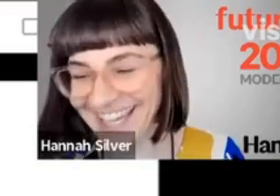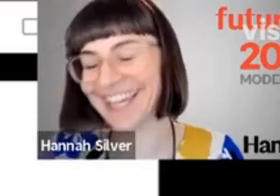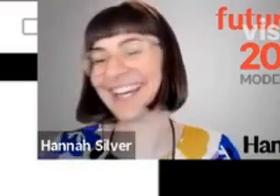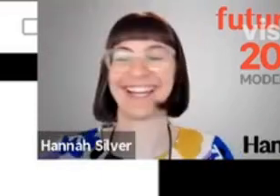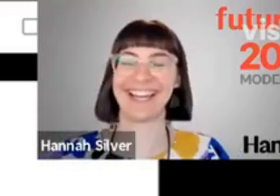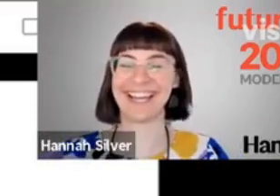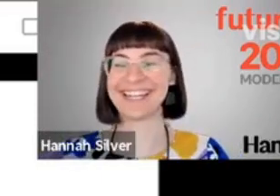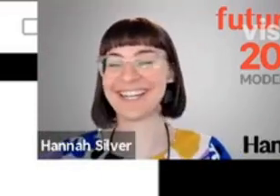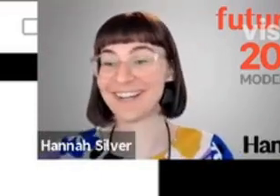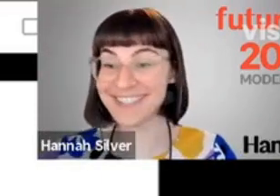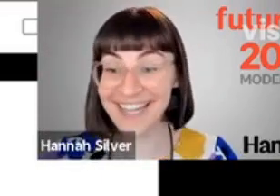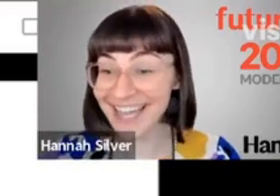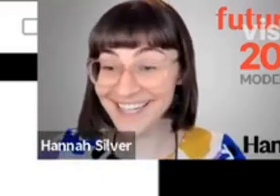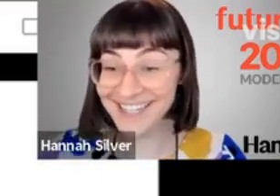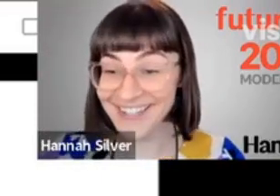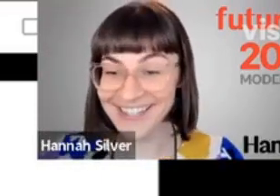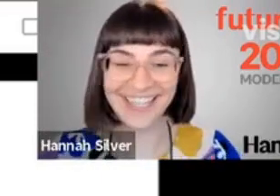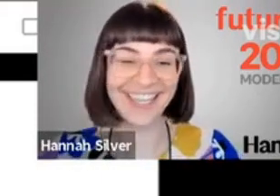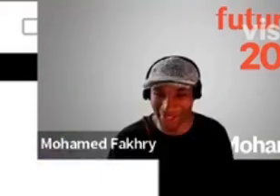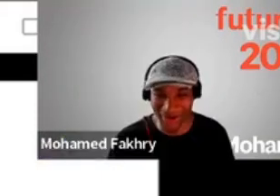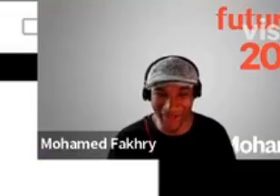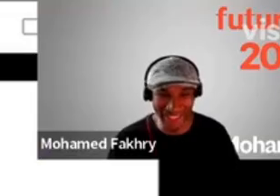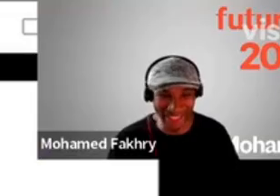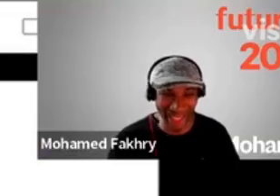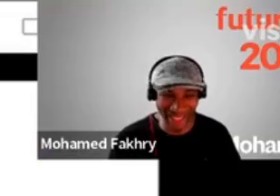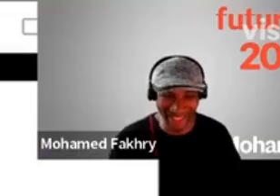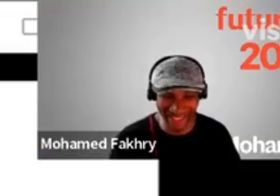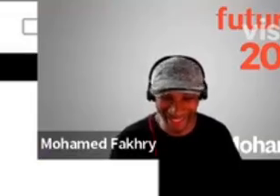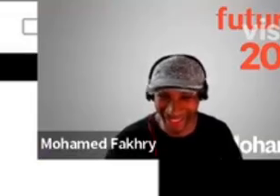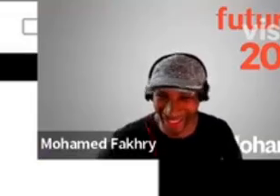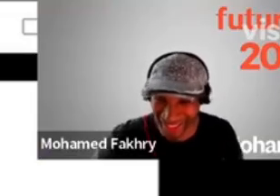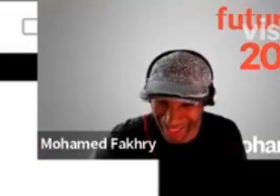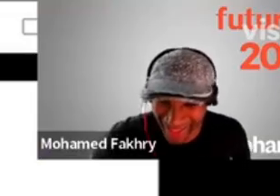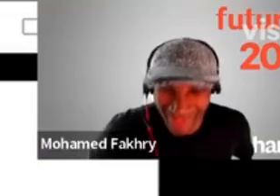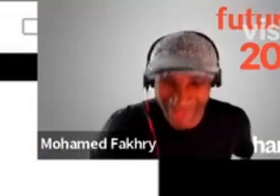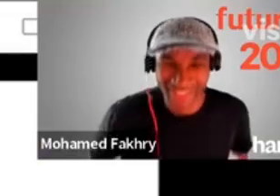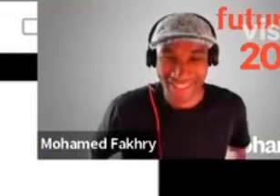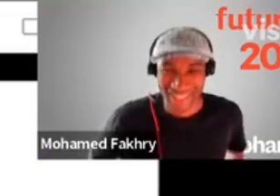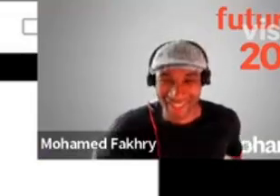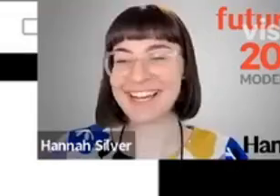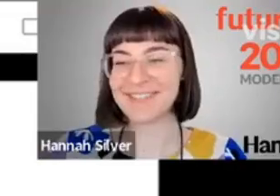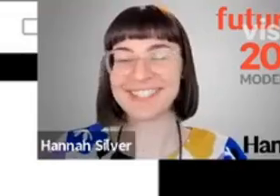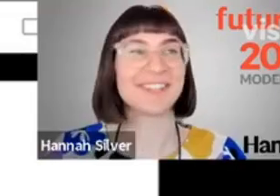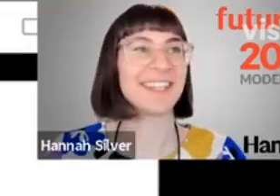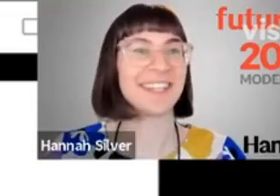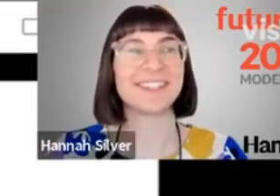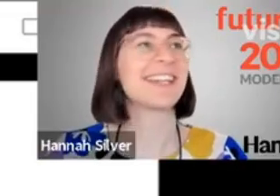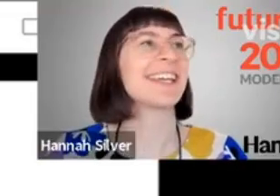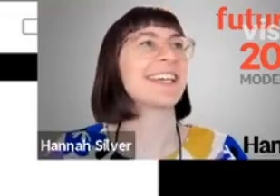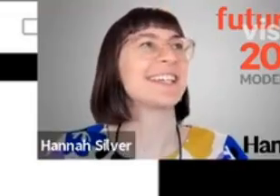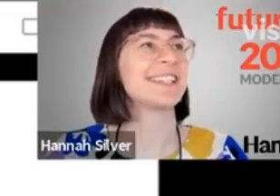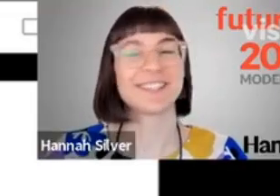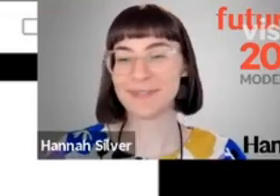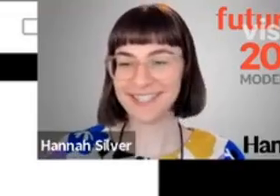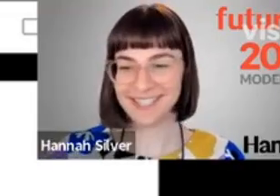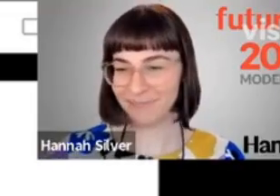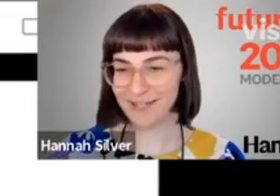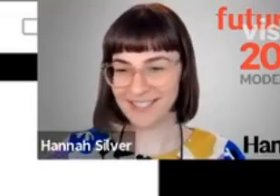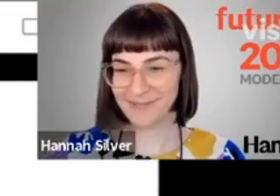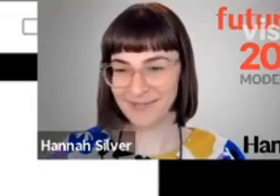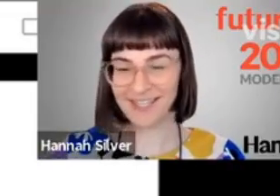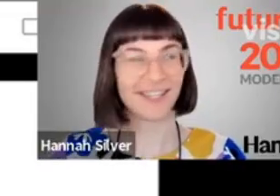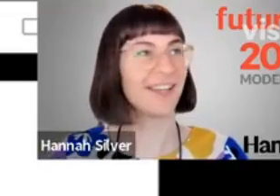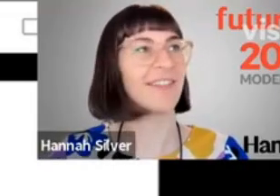okay. I didn't know. Yeah, Okay. So cute, and just wants